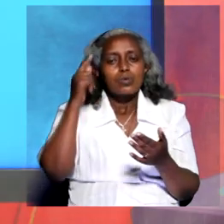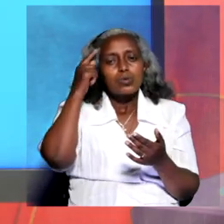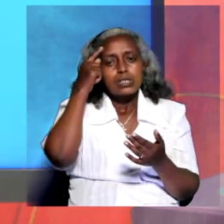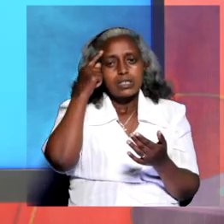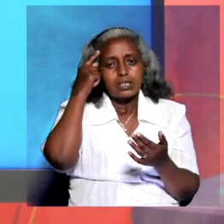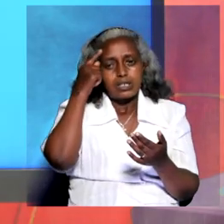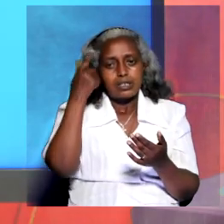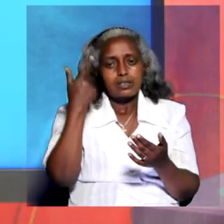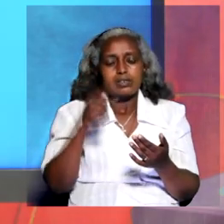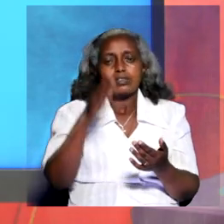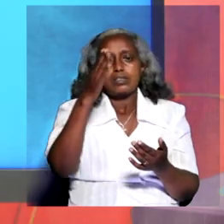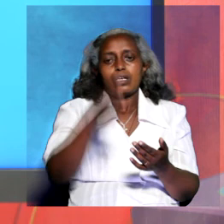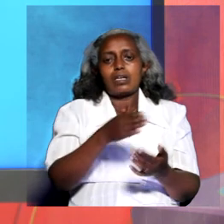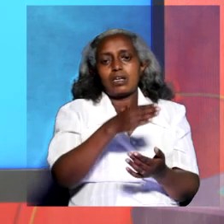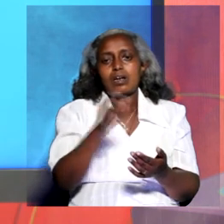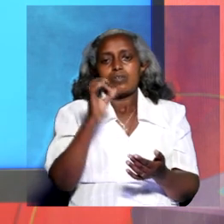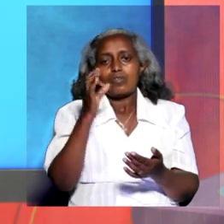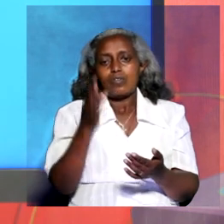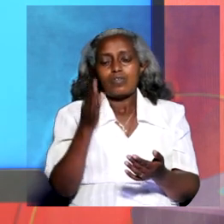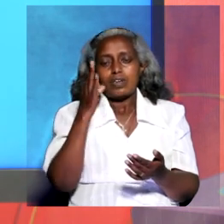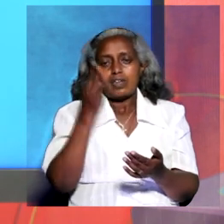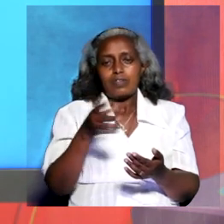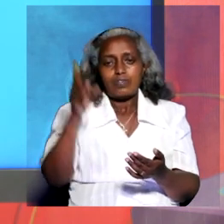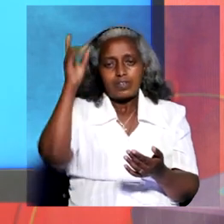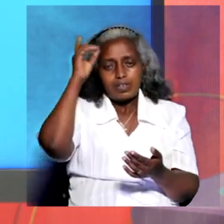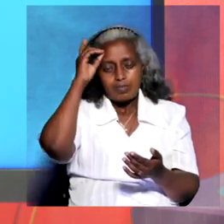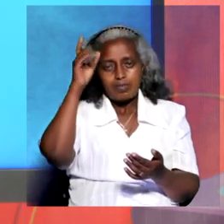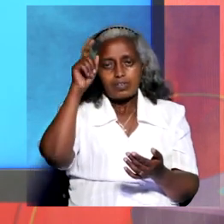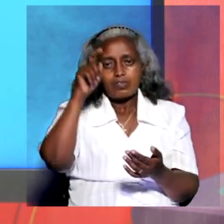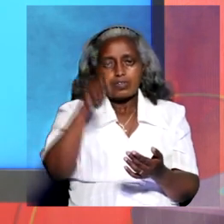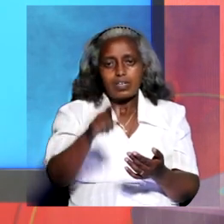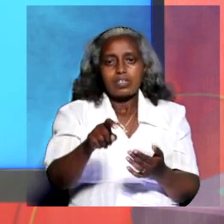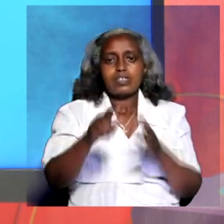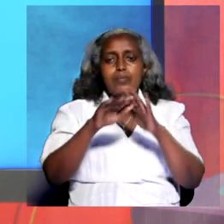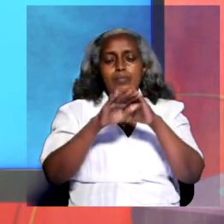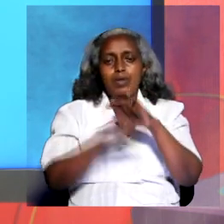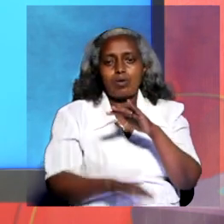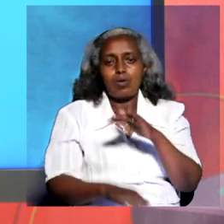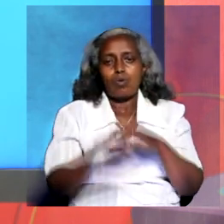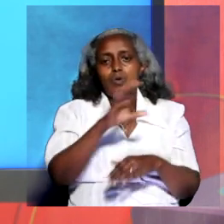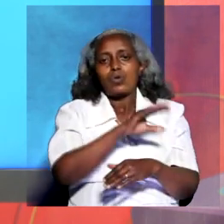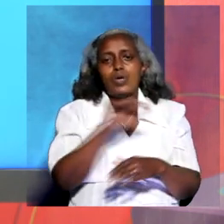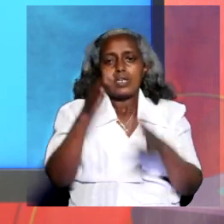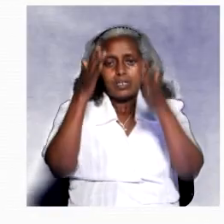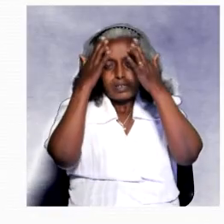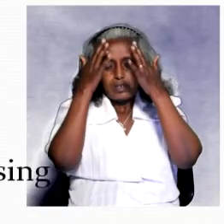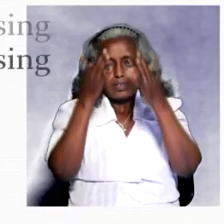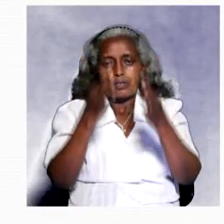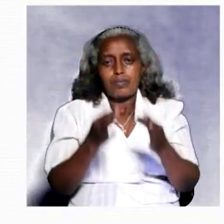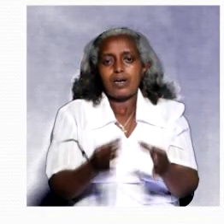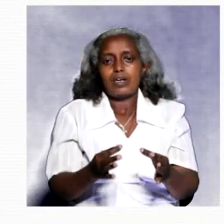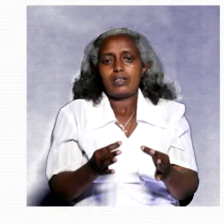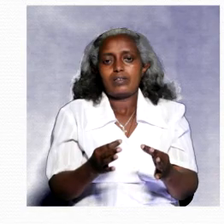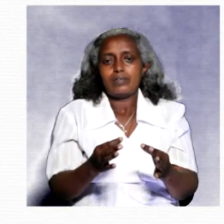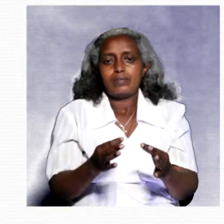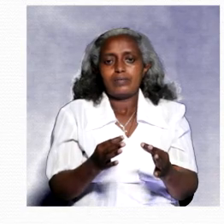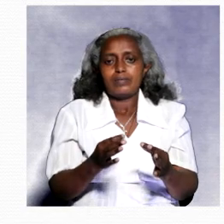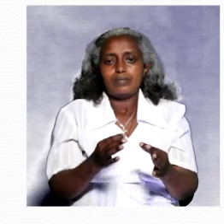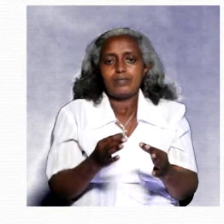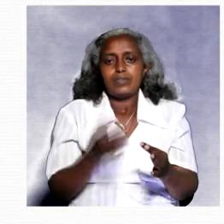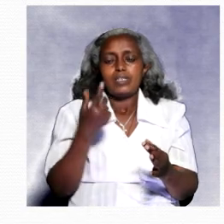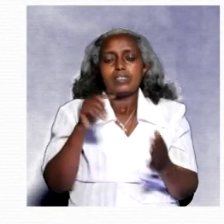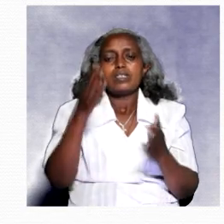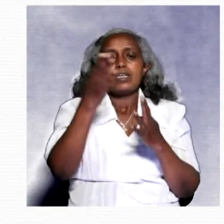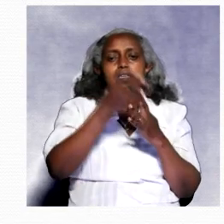consider the graph of f derivative of x below and determine